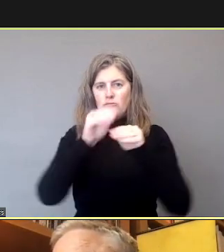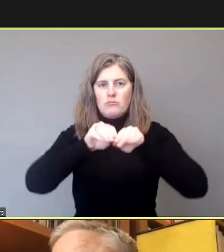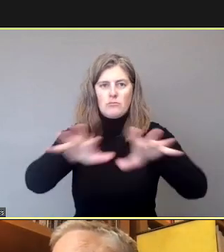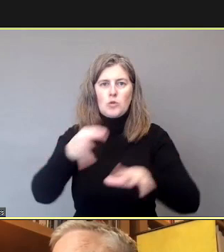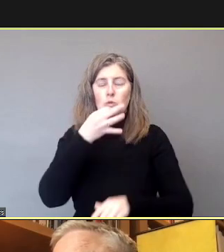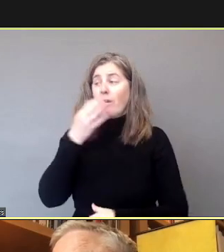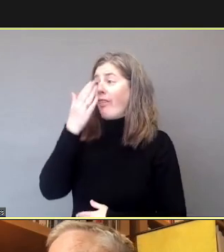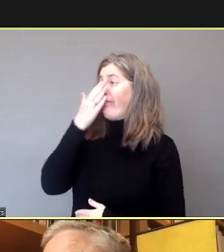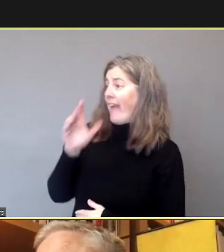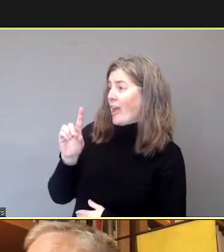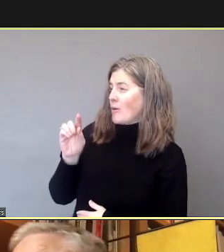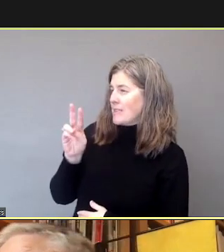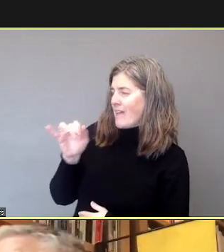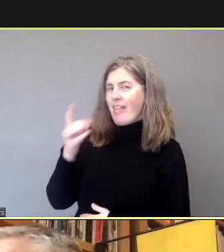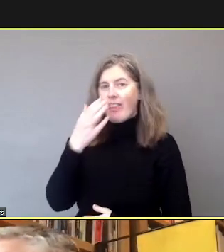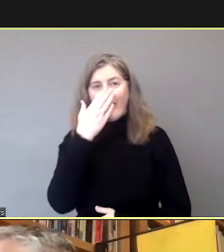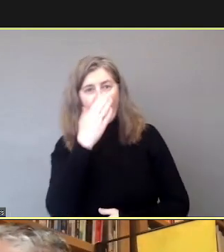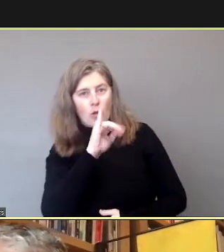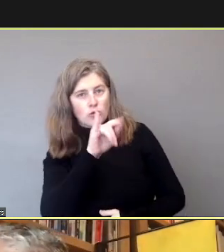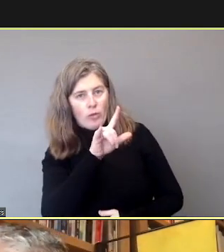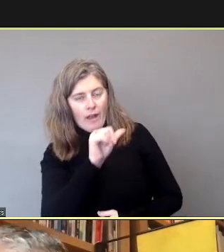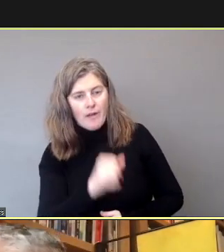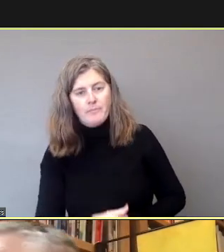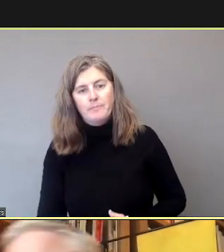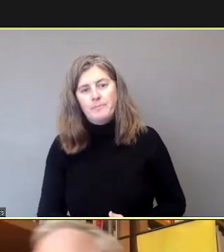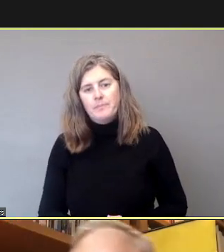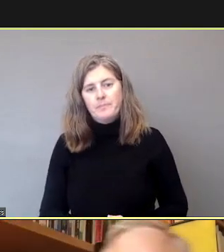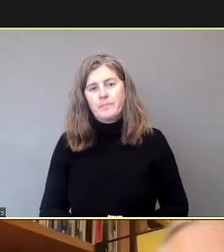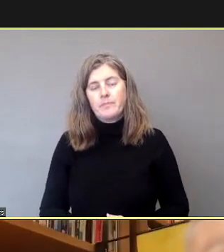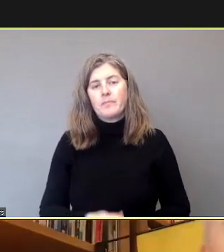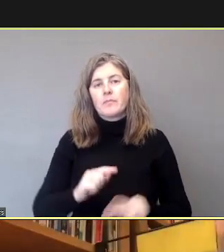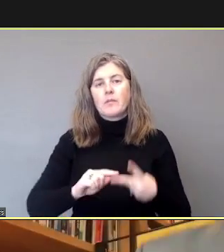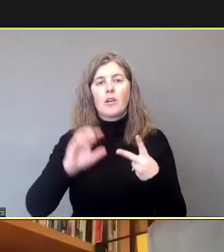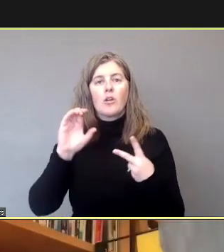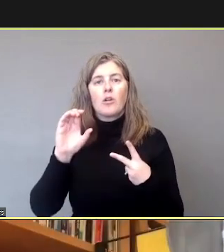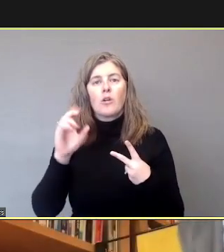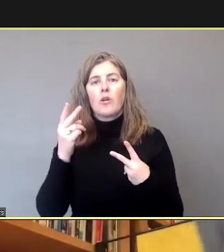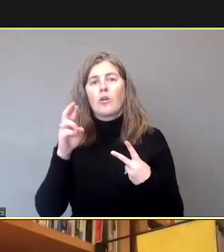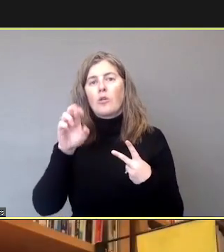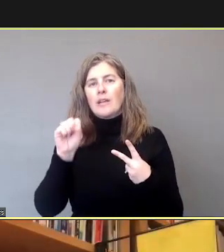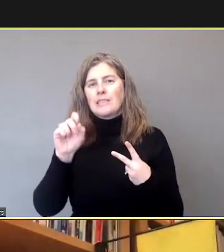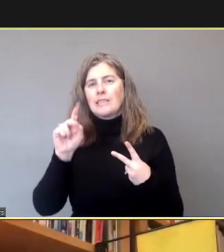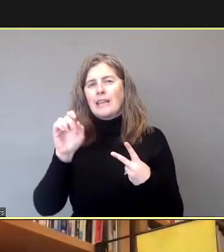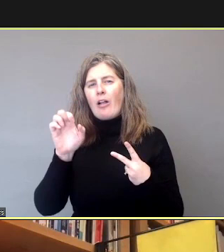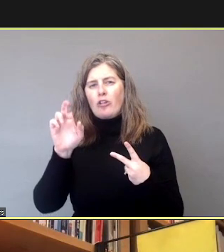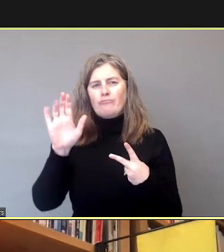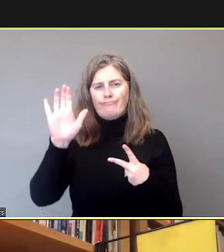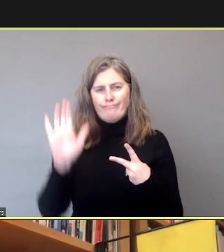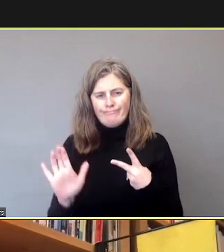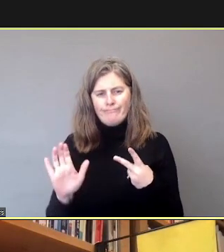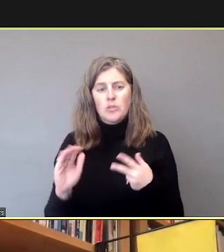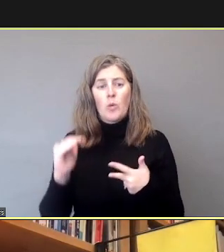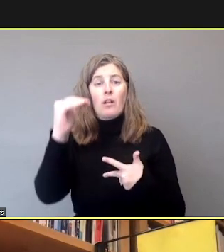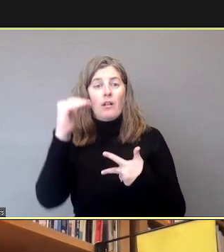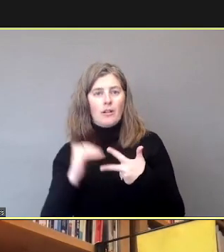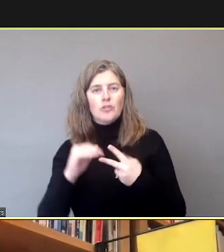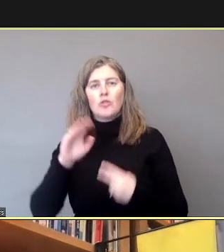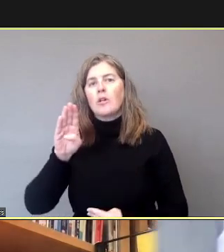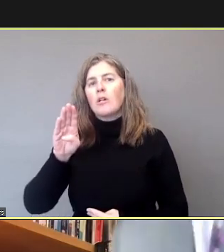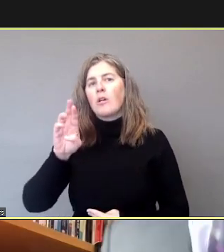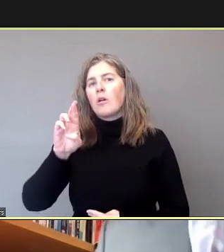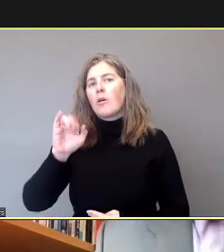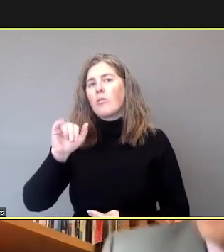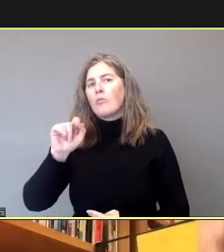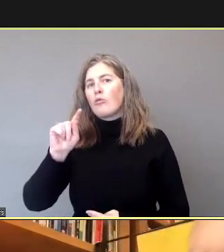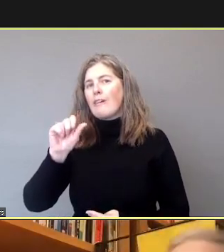Thank you, David, and thank you, Julia. Chris Keller put his hand down, so we're going to go next to Brittany Costello with